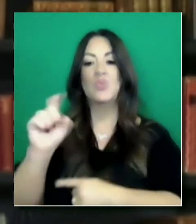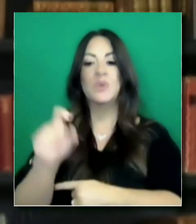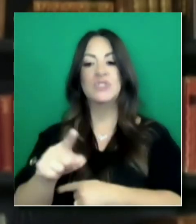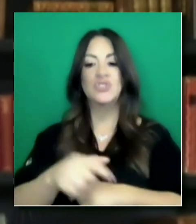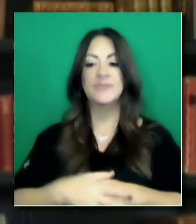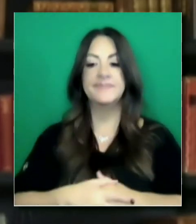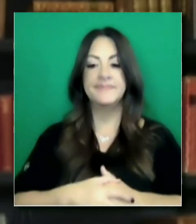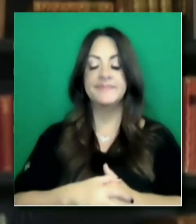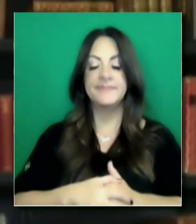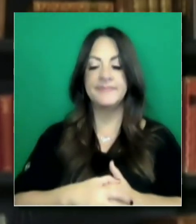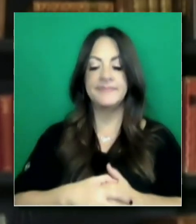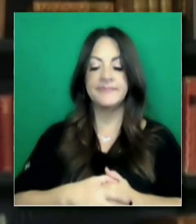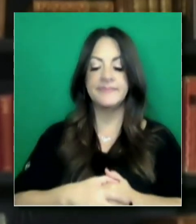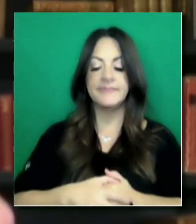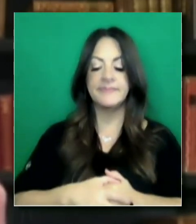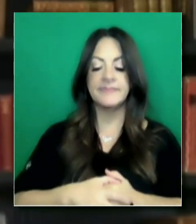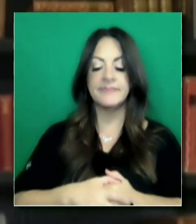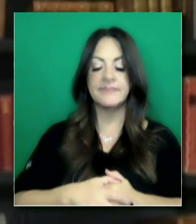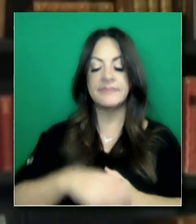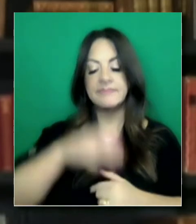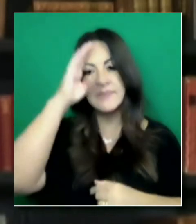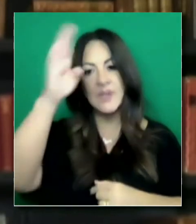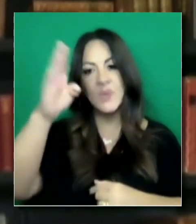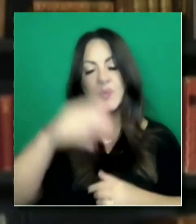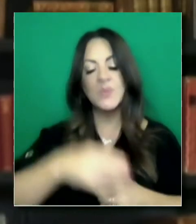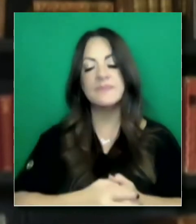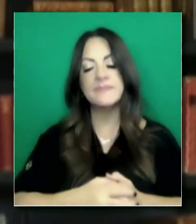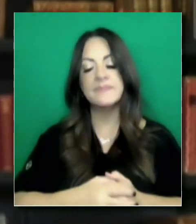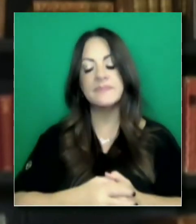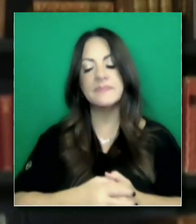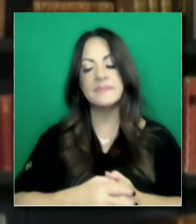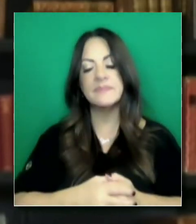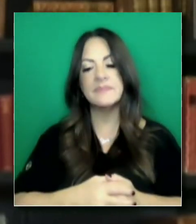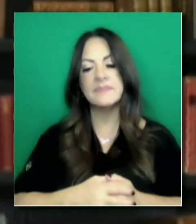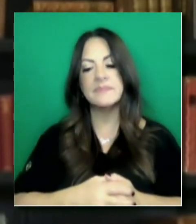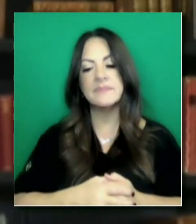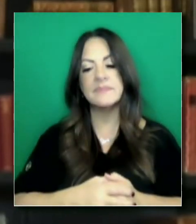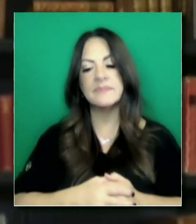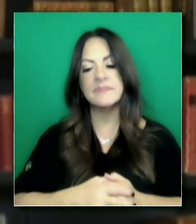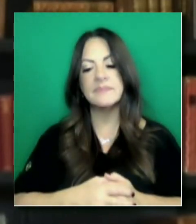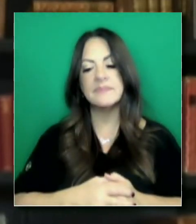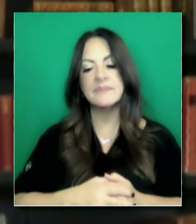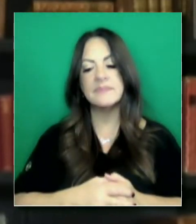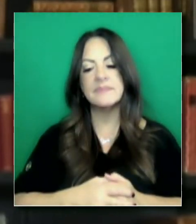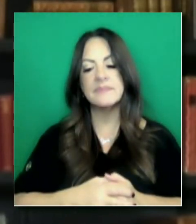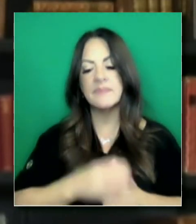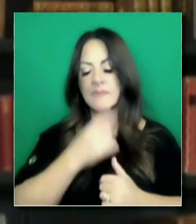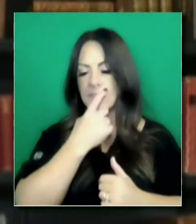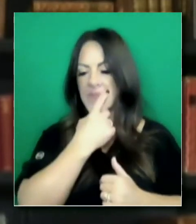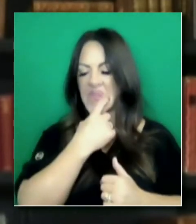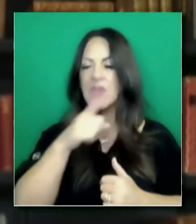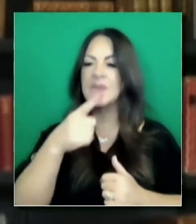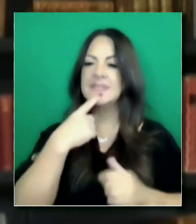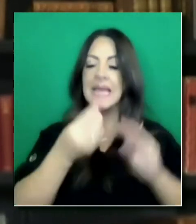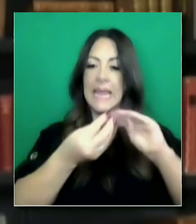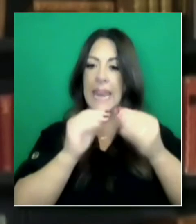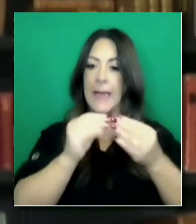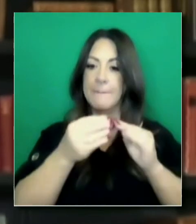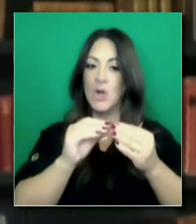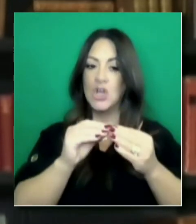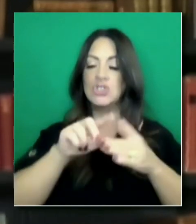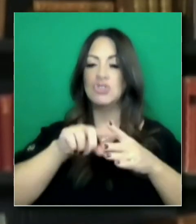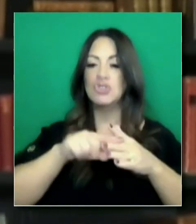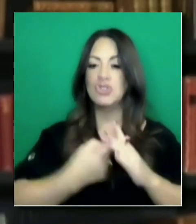Hi, Governor Newsom. I was wondering, when you look at this plateauing of numbers, is that